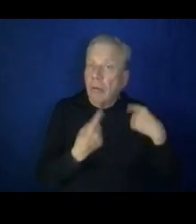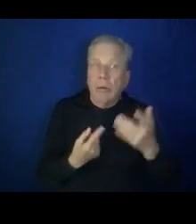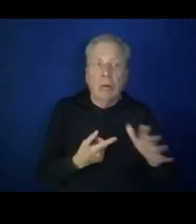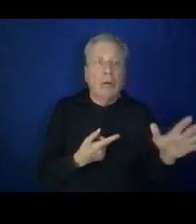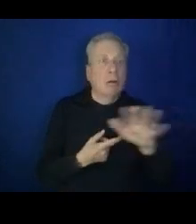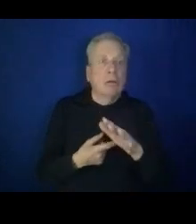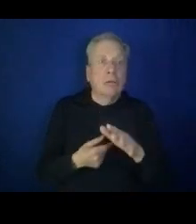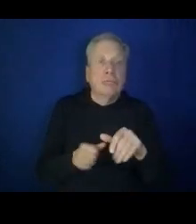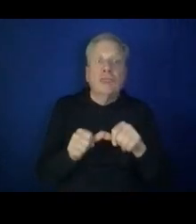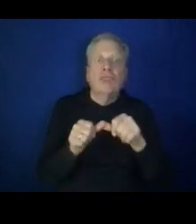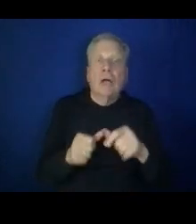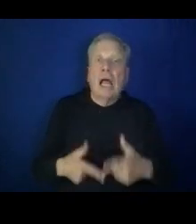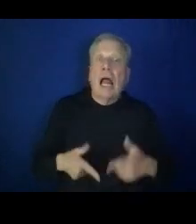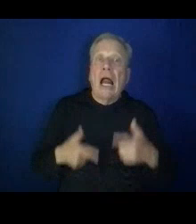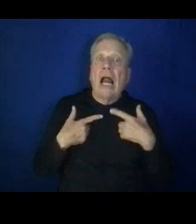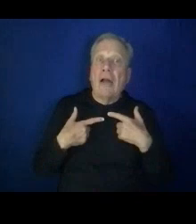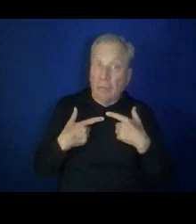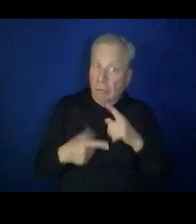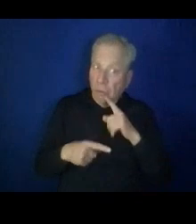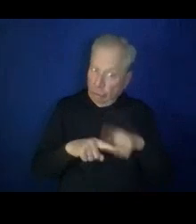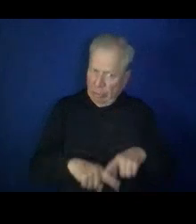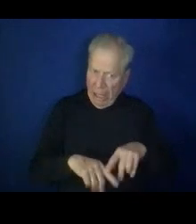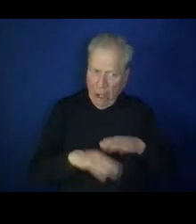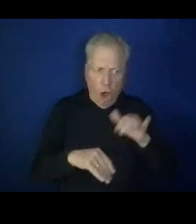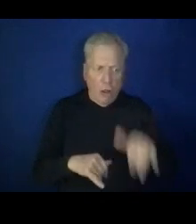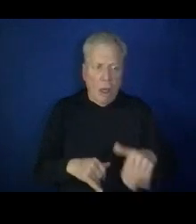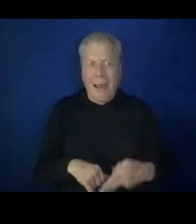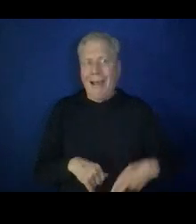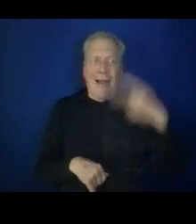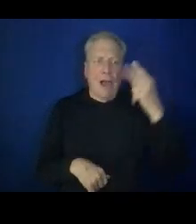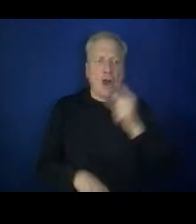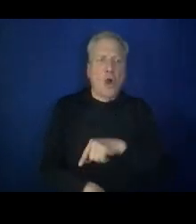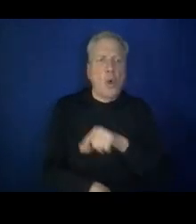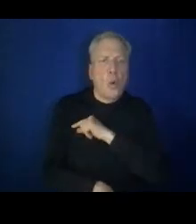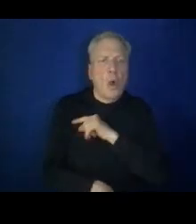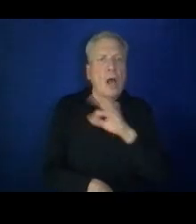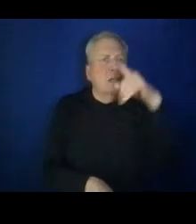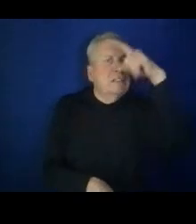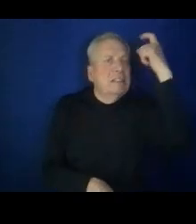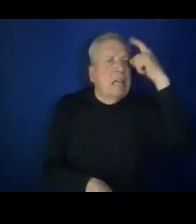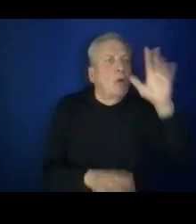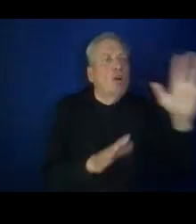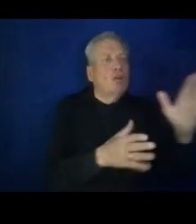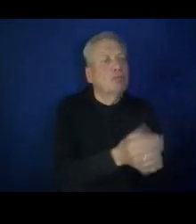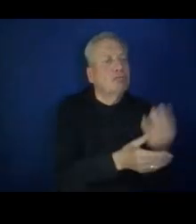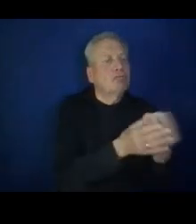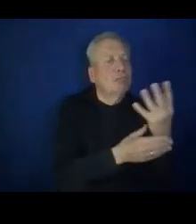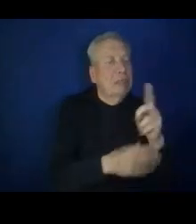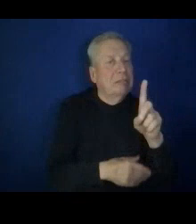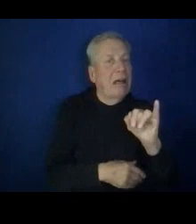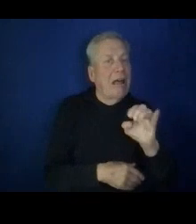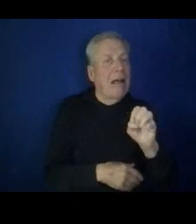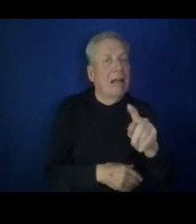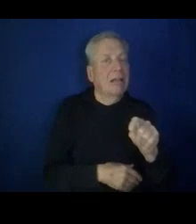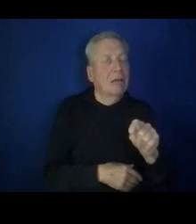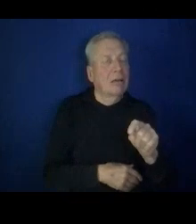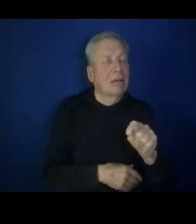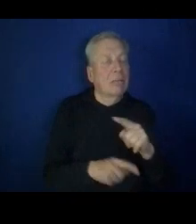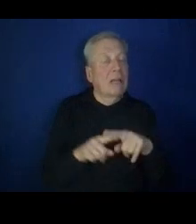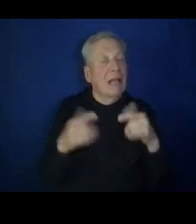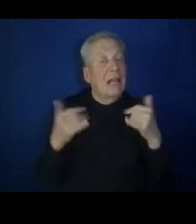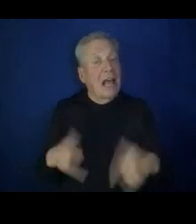livelihood is dependent on that high quality spring and summer diet. Now on the other side,